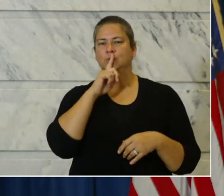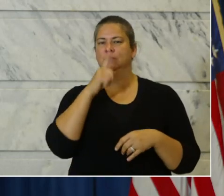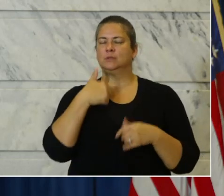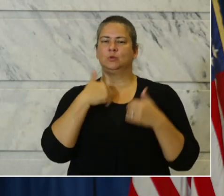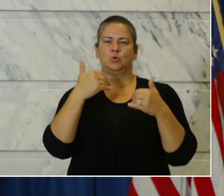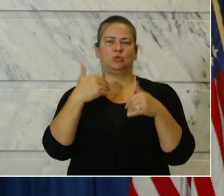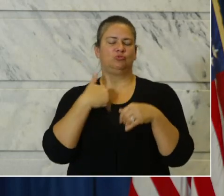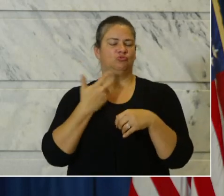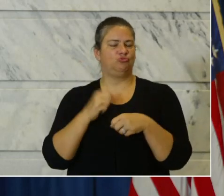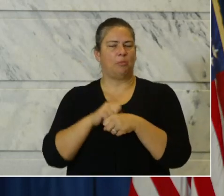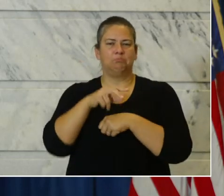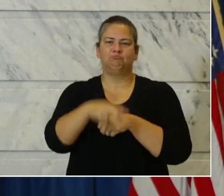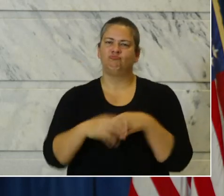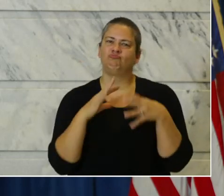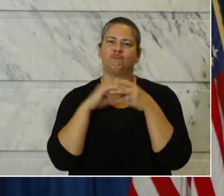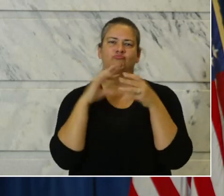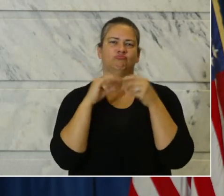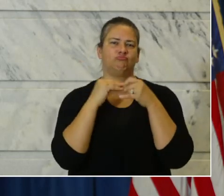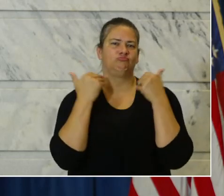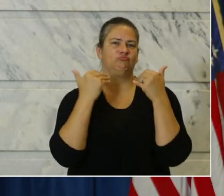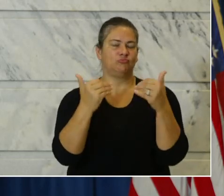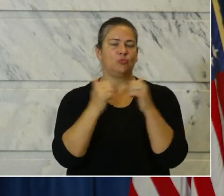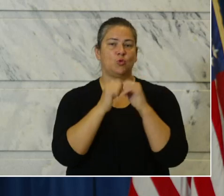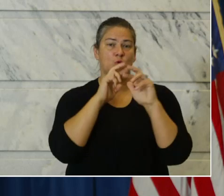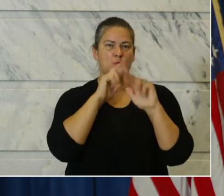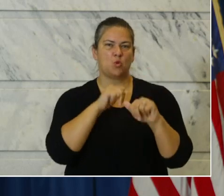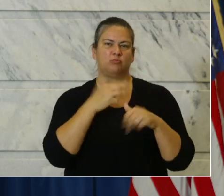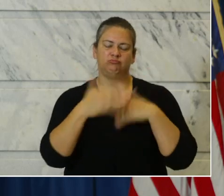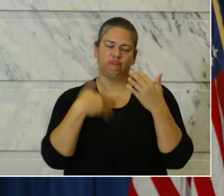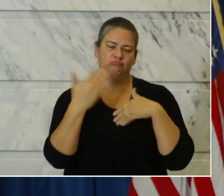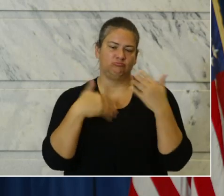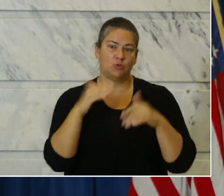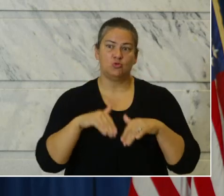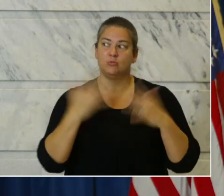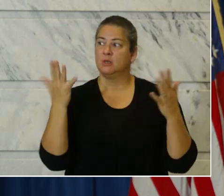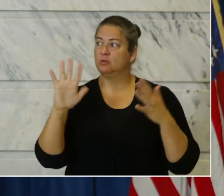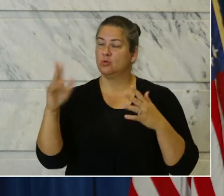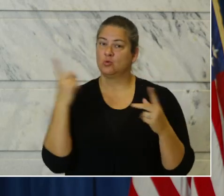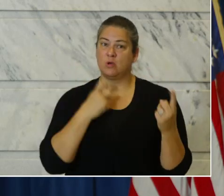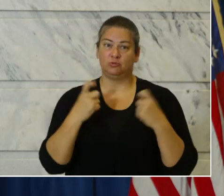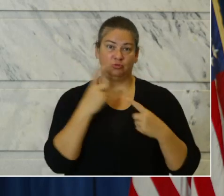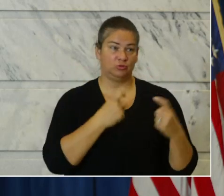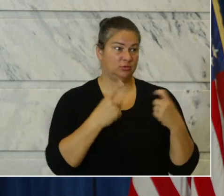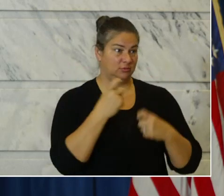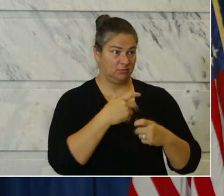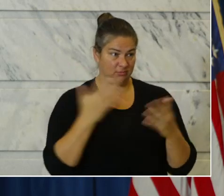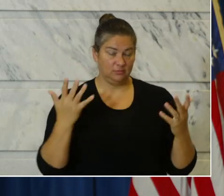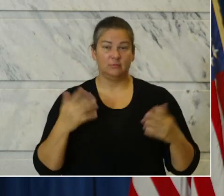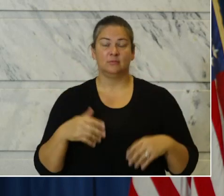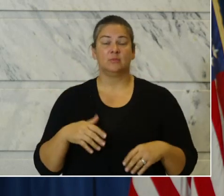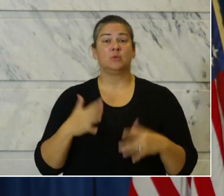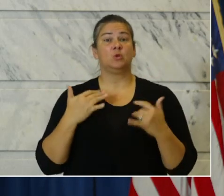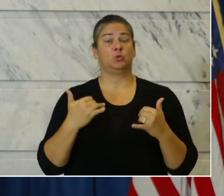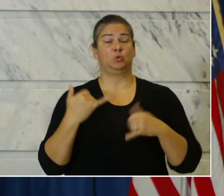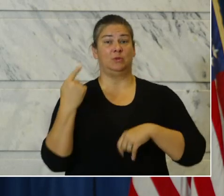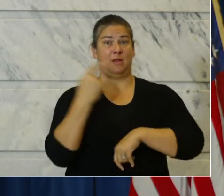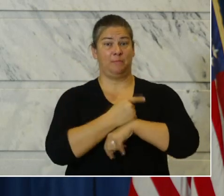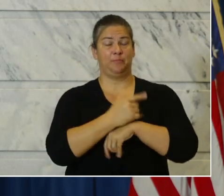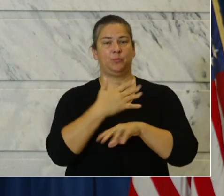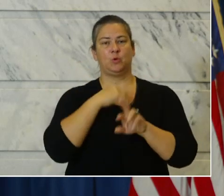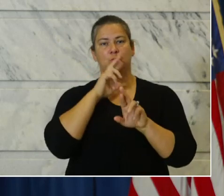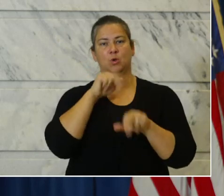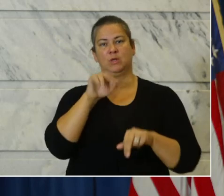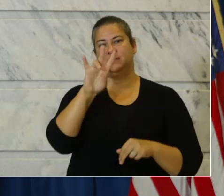in to the report today, go pretty quickly, open it up for questions. Today, we are